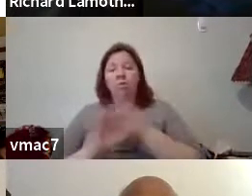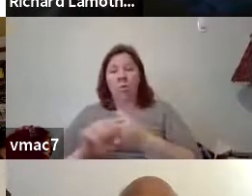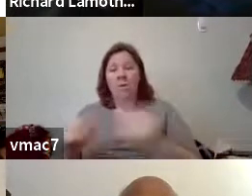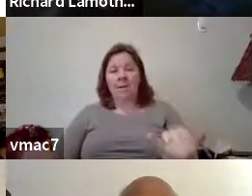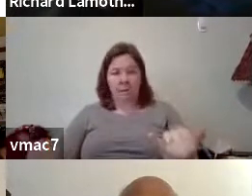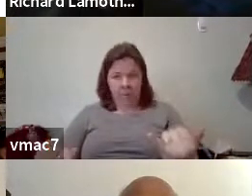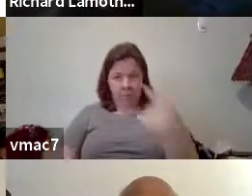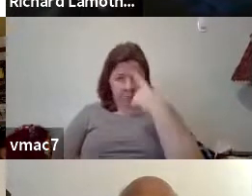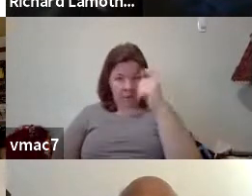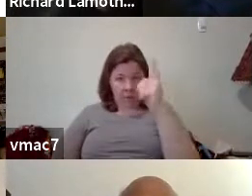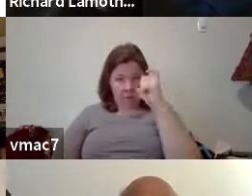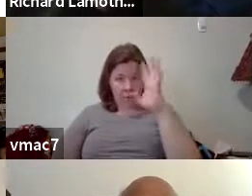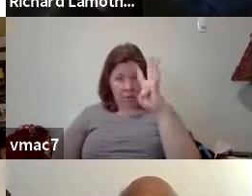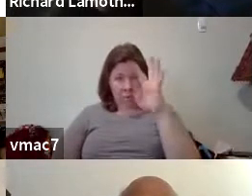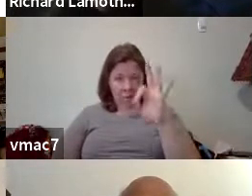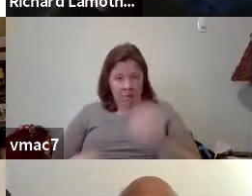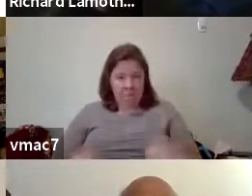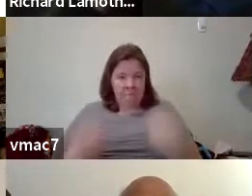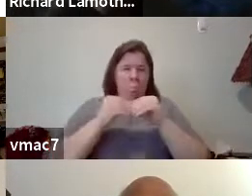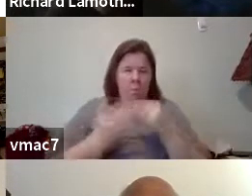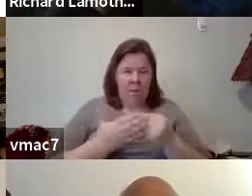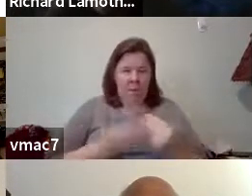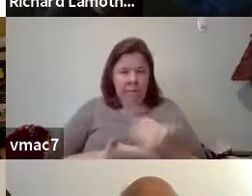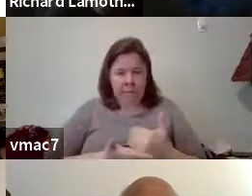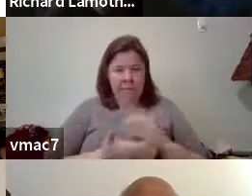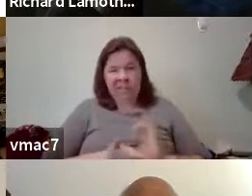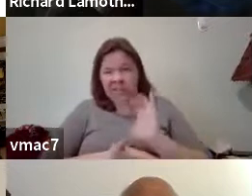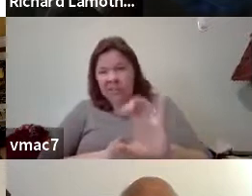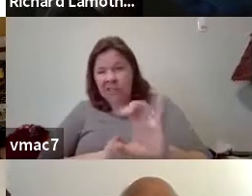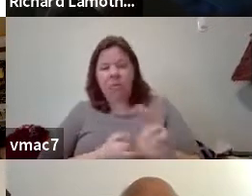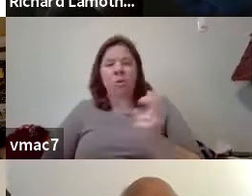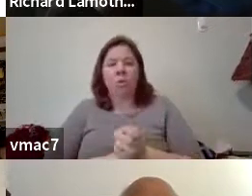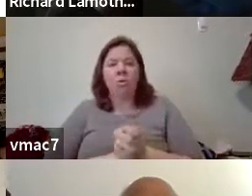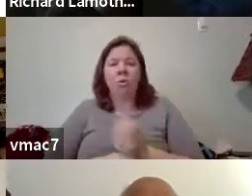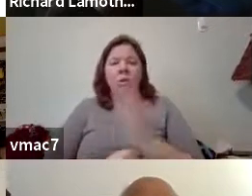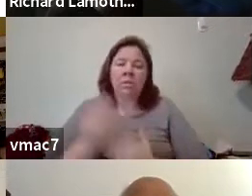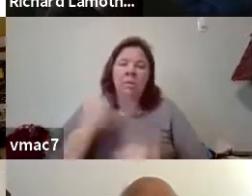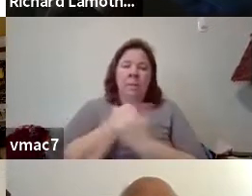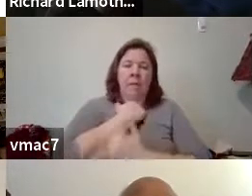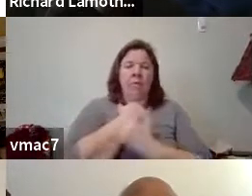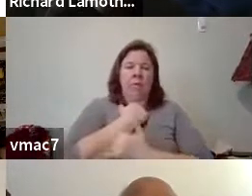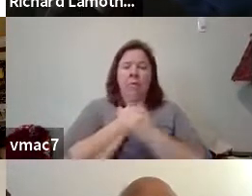because 149 is a little bit more. It's 50% more than 97.